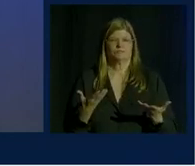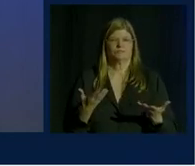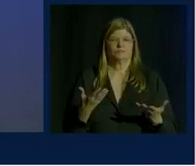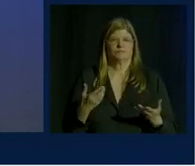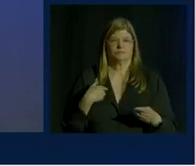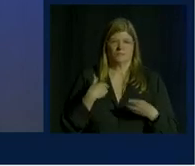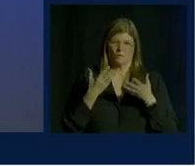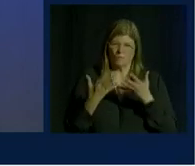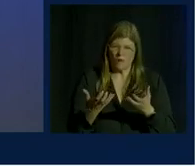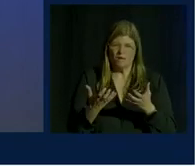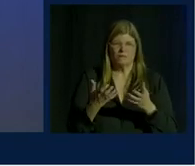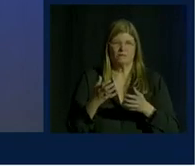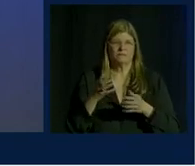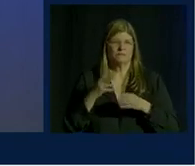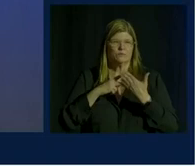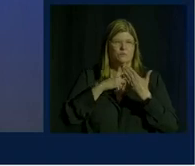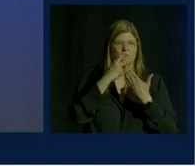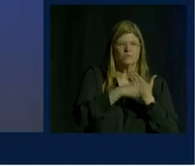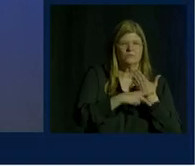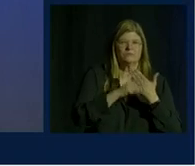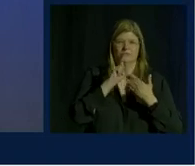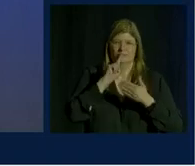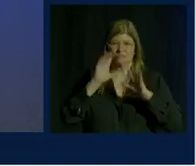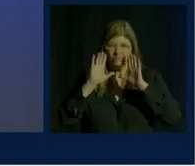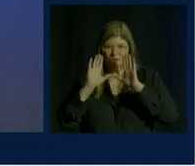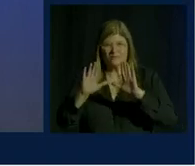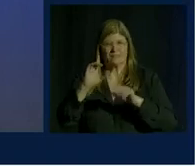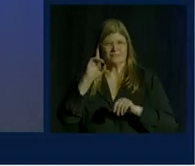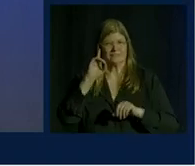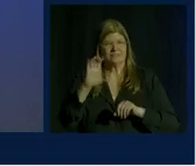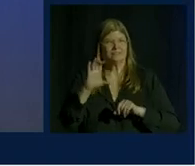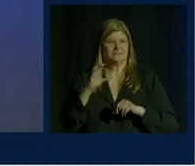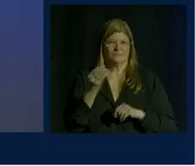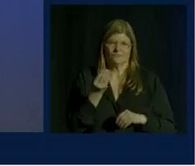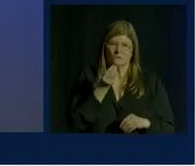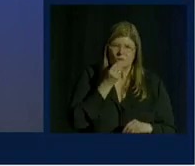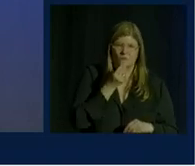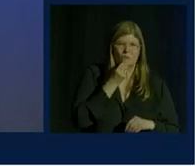innovating and working with the city, and we need to figure out new methods